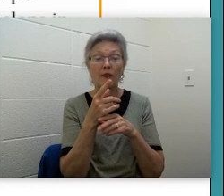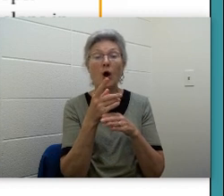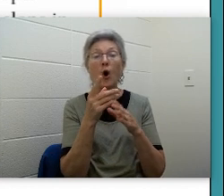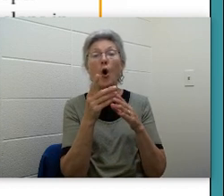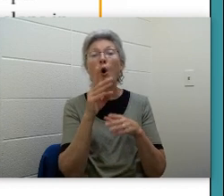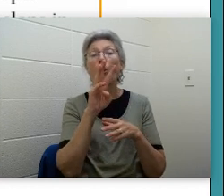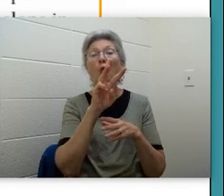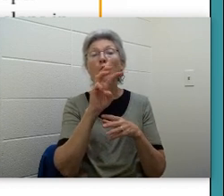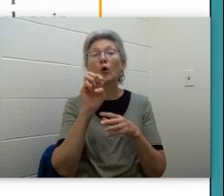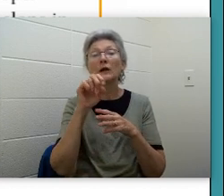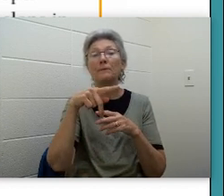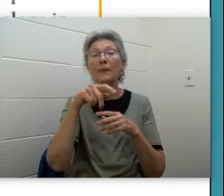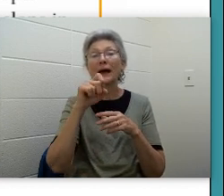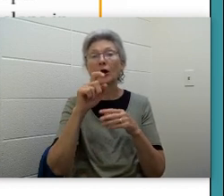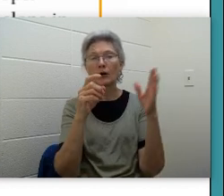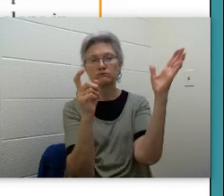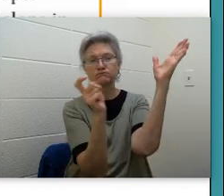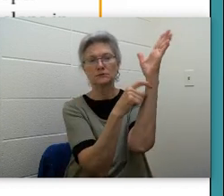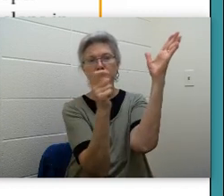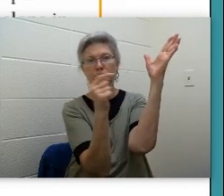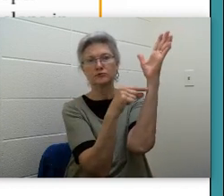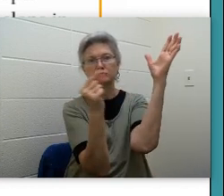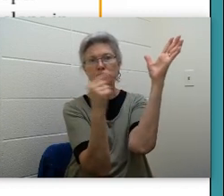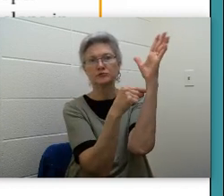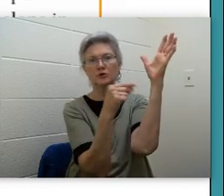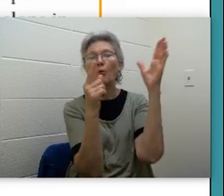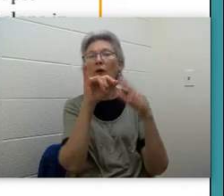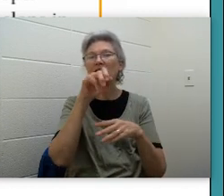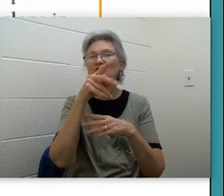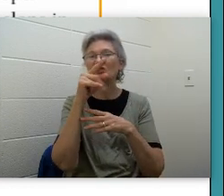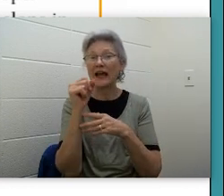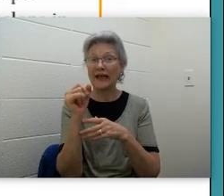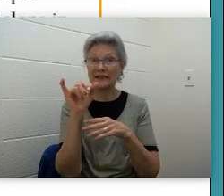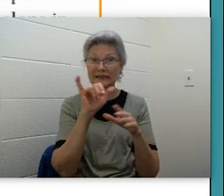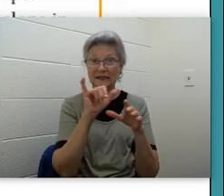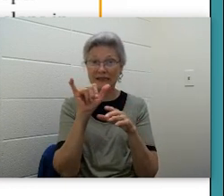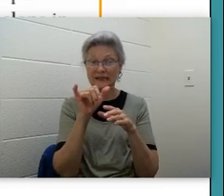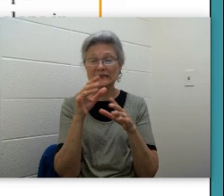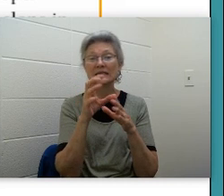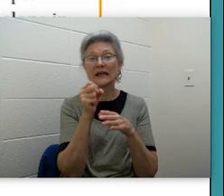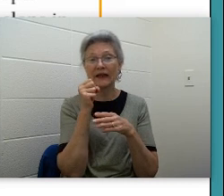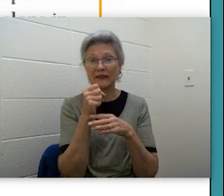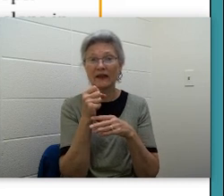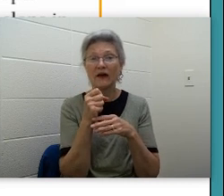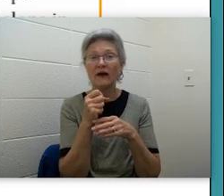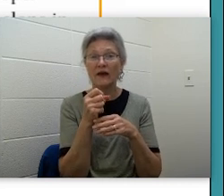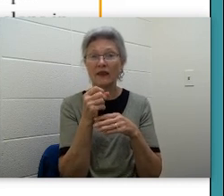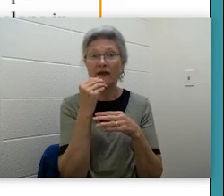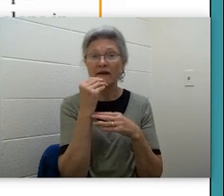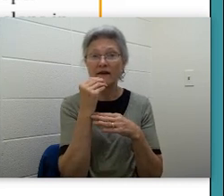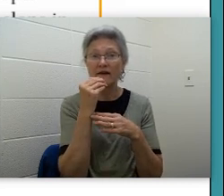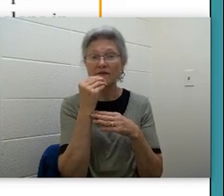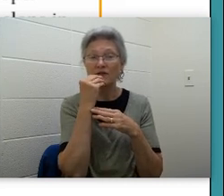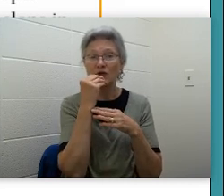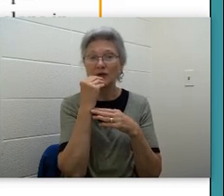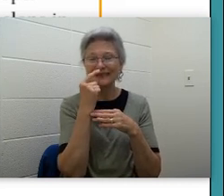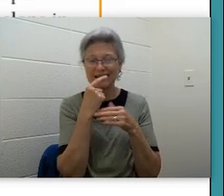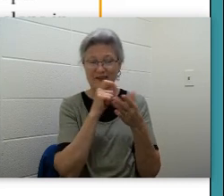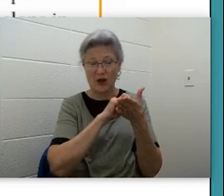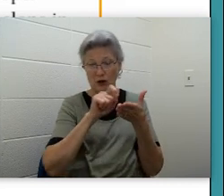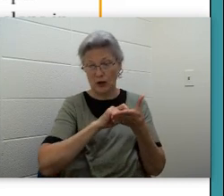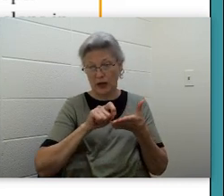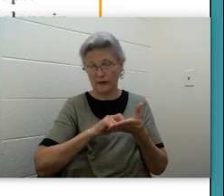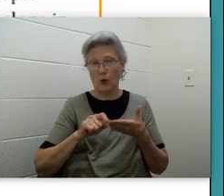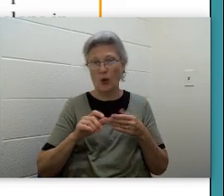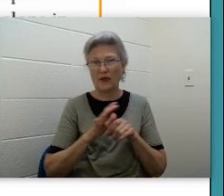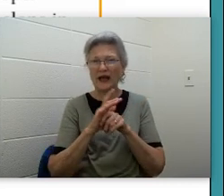food, what the jays did to get the food. So instead of underlining everything in paragraph 4, I jotted myself a